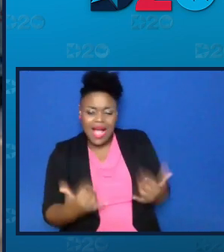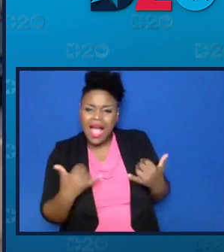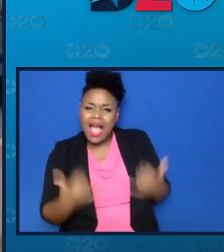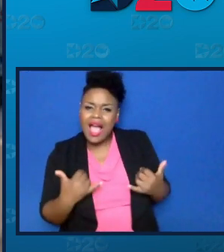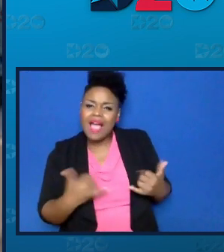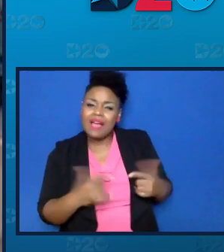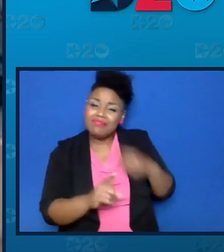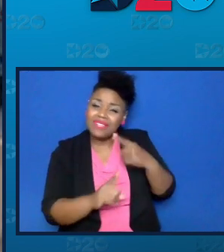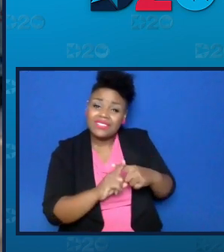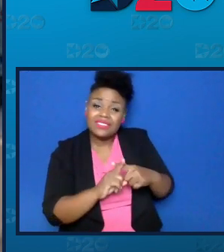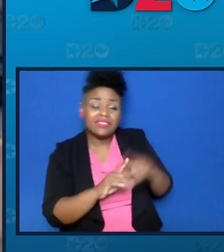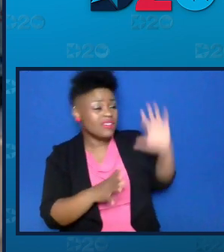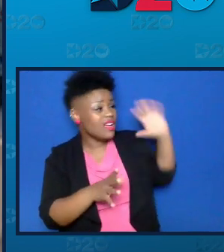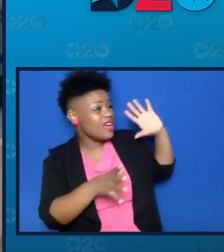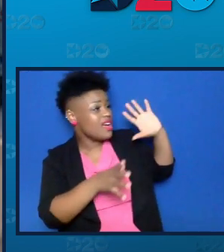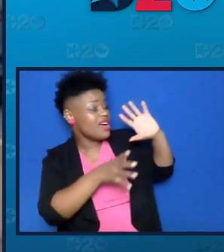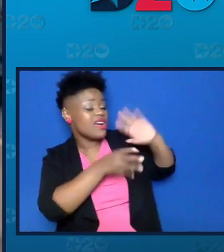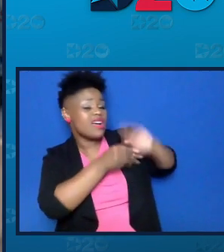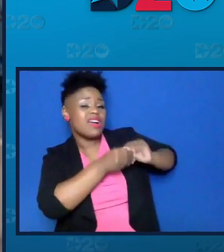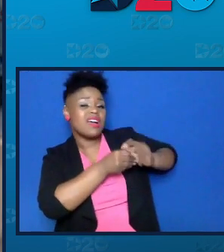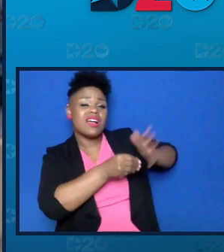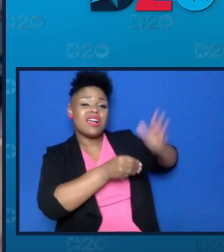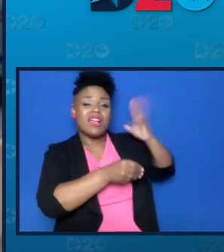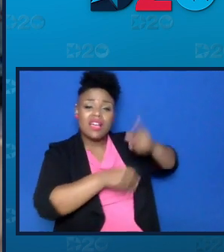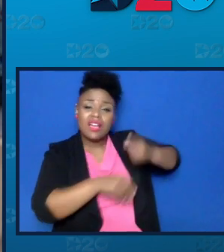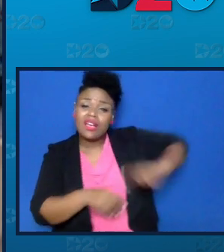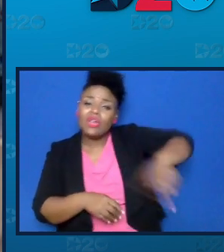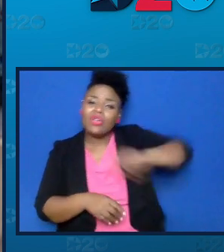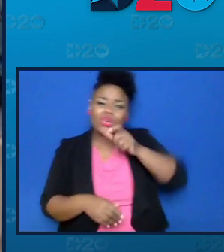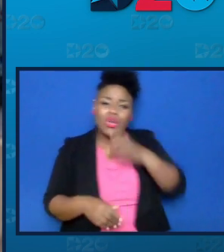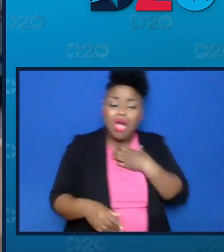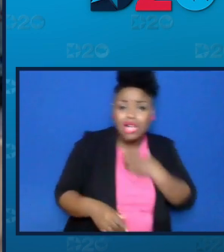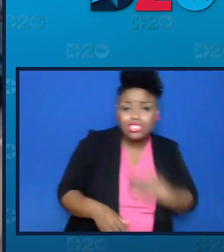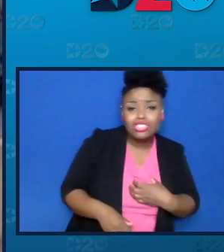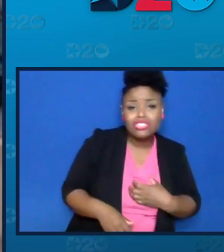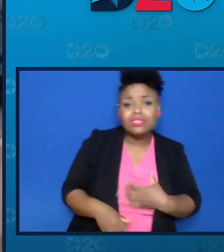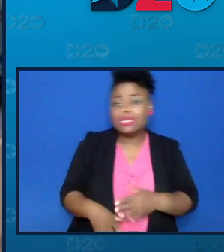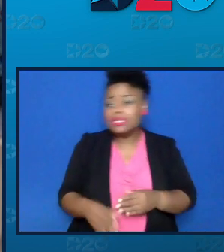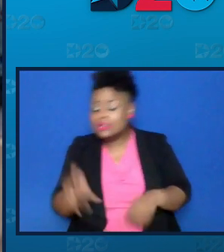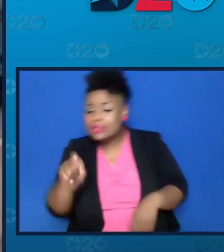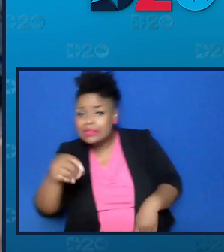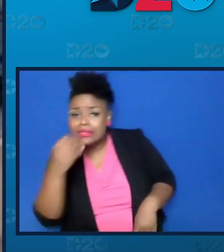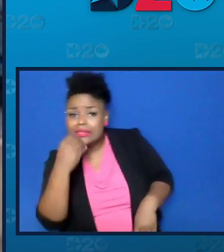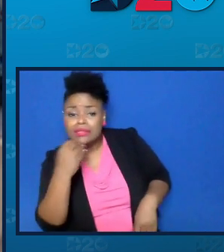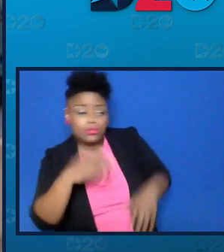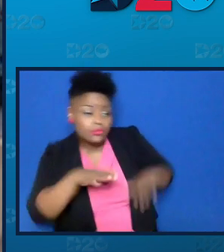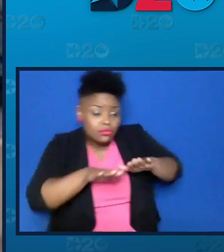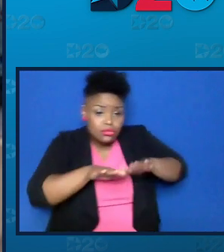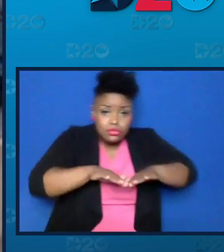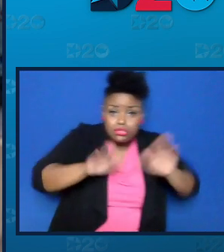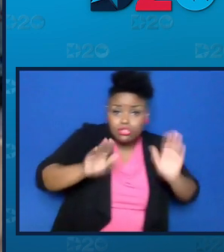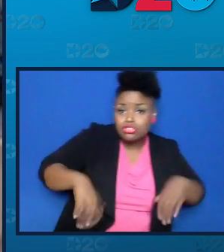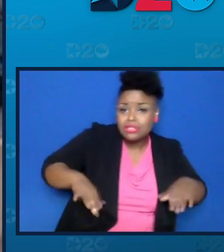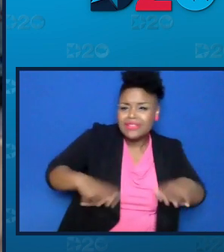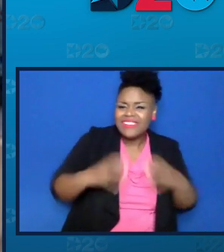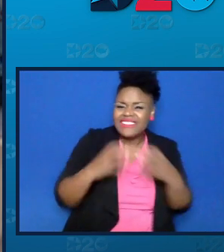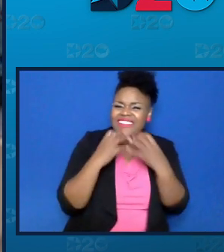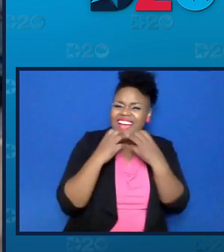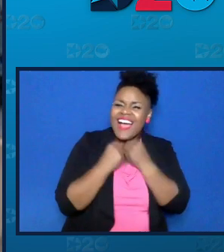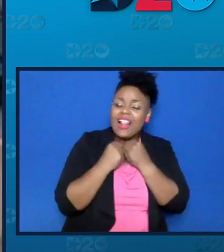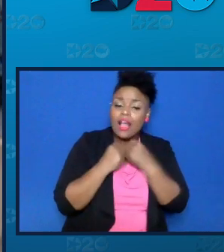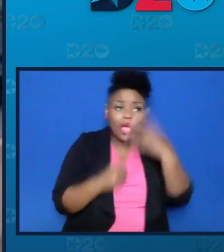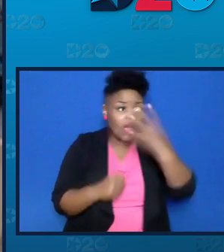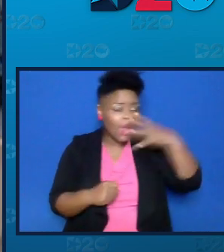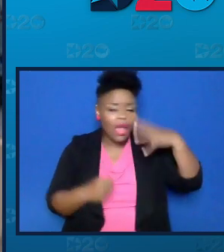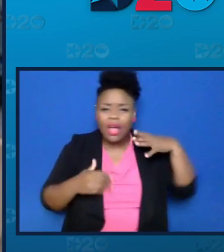ensures hungry people are fed, children are nourished, immigrants are welcomed. O Spirit, breathe in